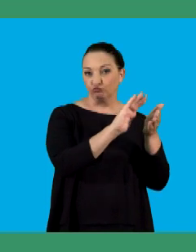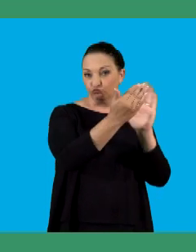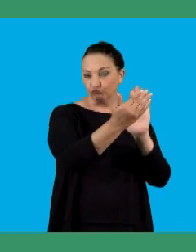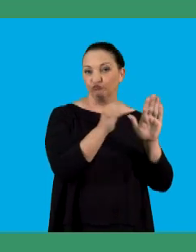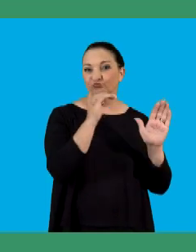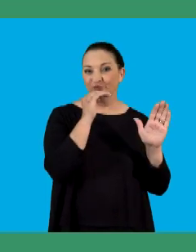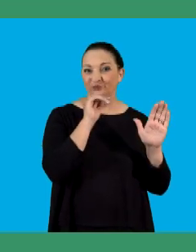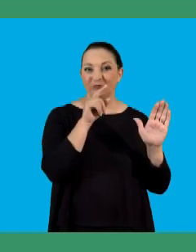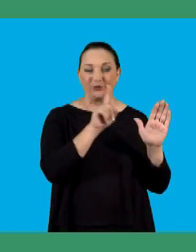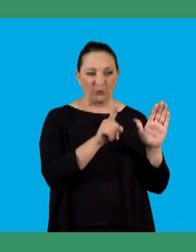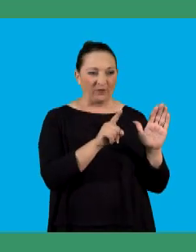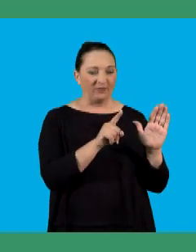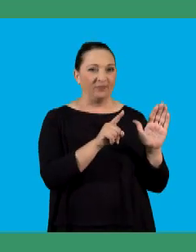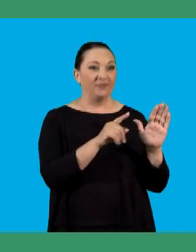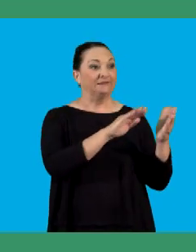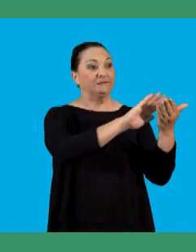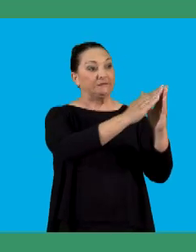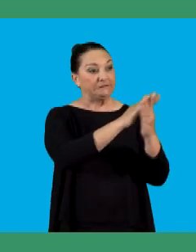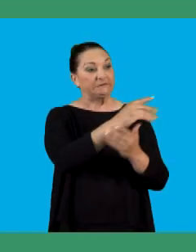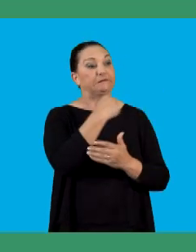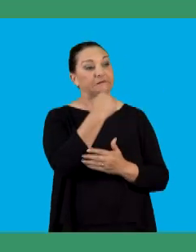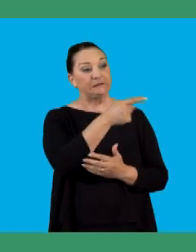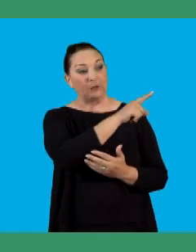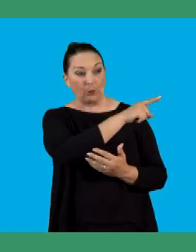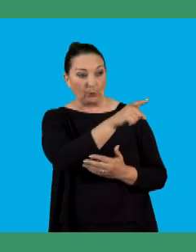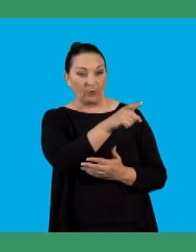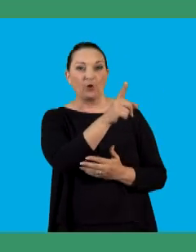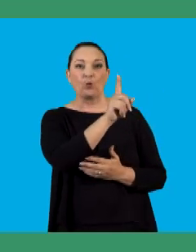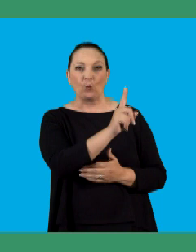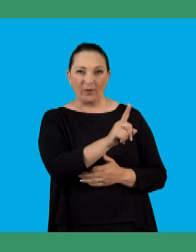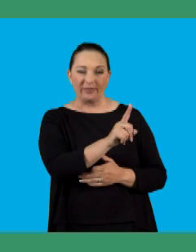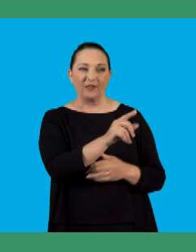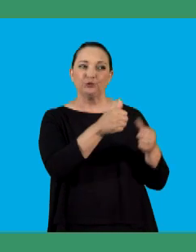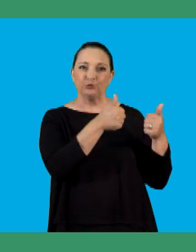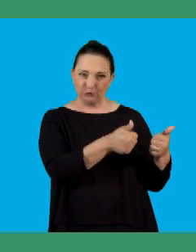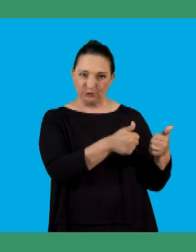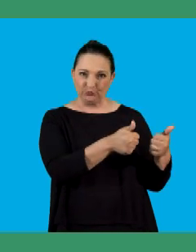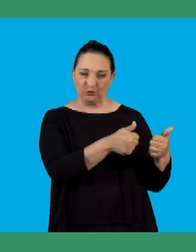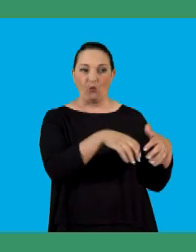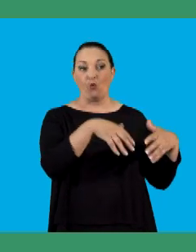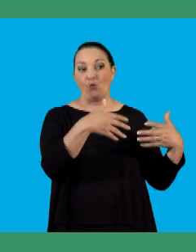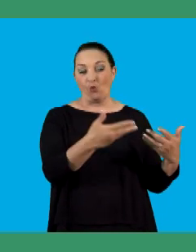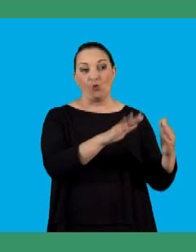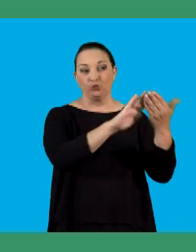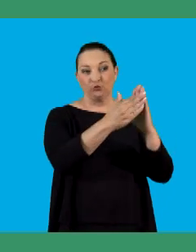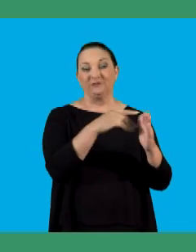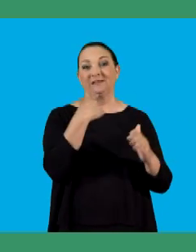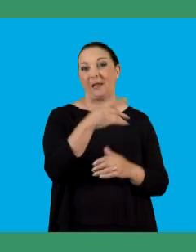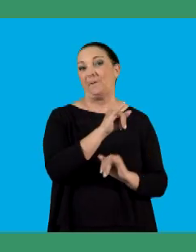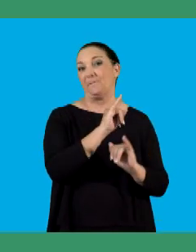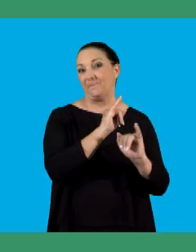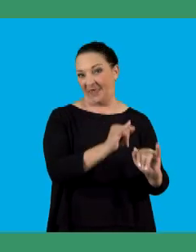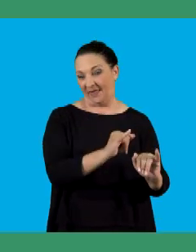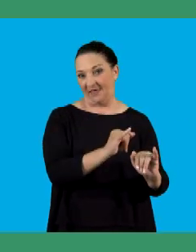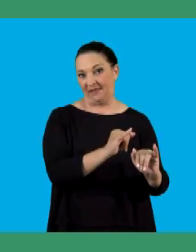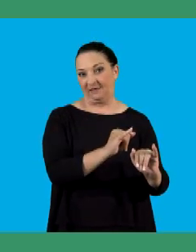approach looks at what is good according to society at large and what is bad according to